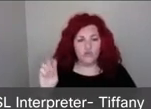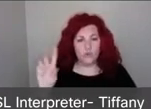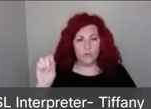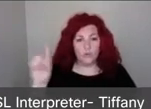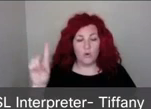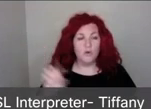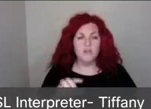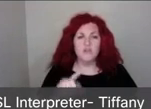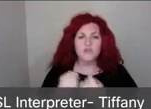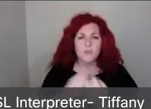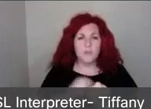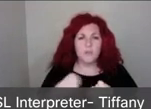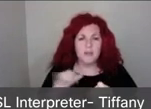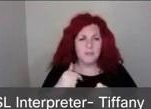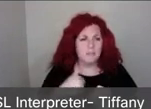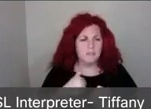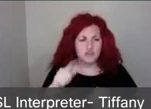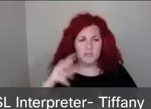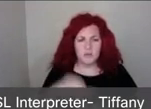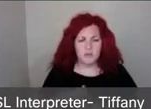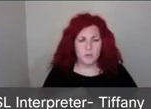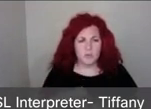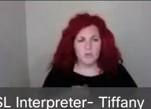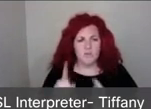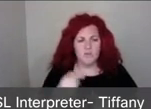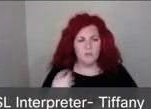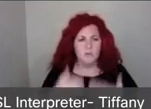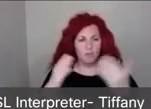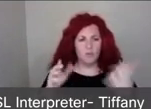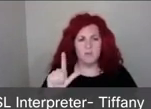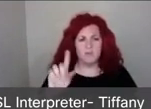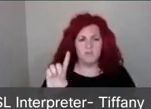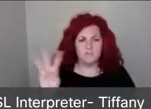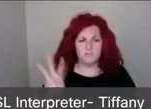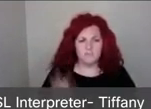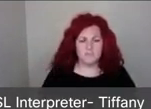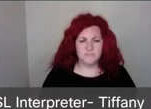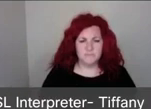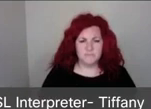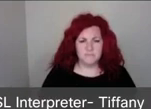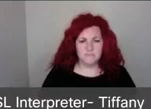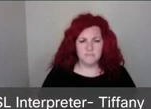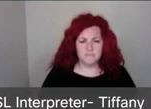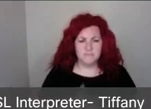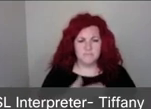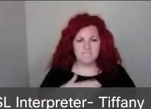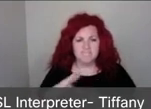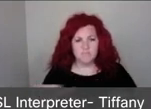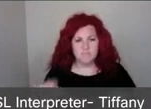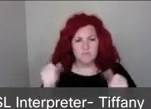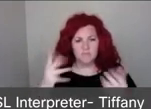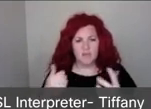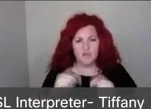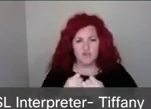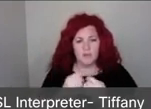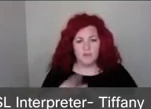and Sholo should not be excluded from the proposed LD6. My children, along with many other tribal children,